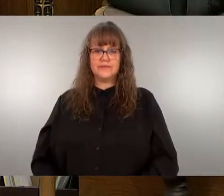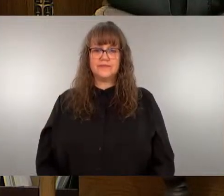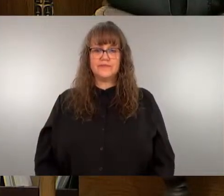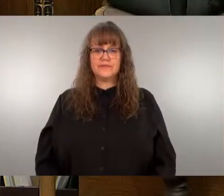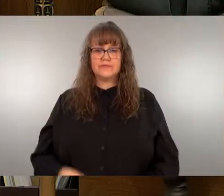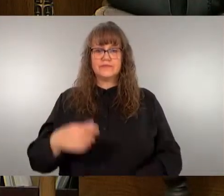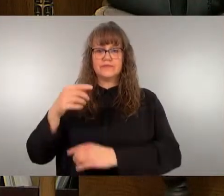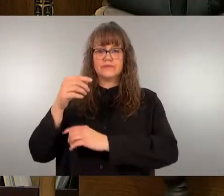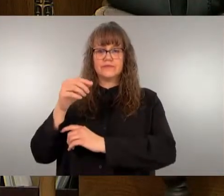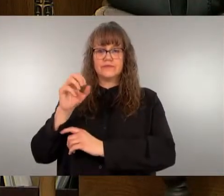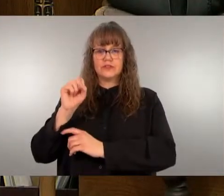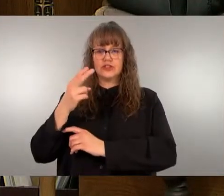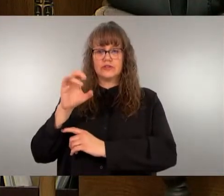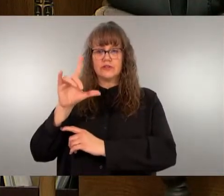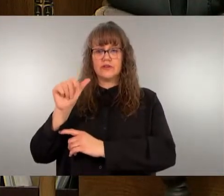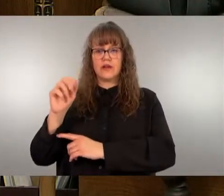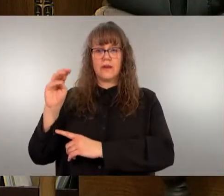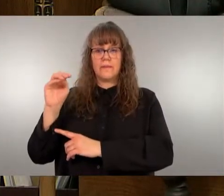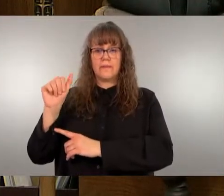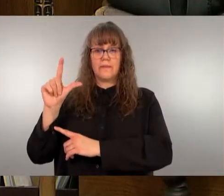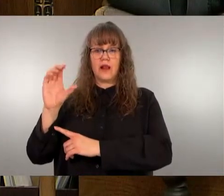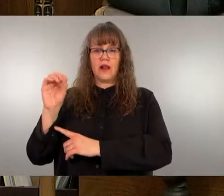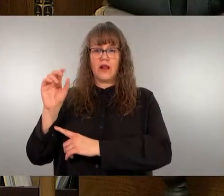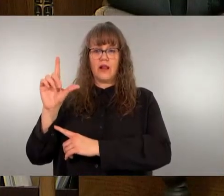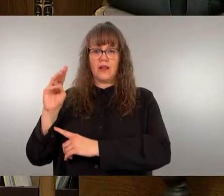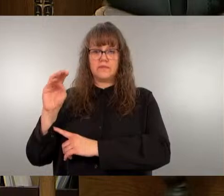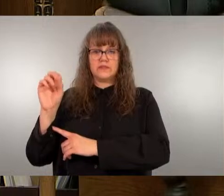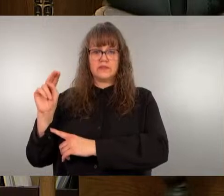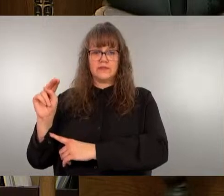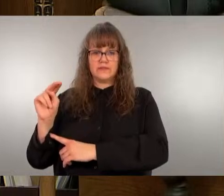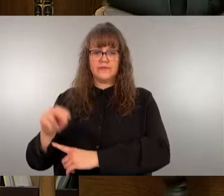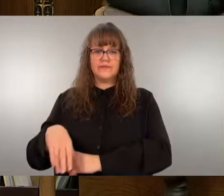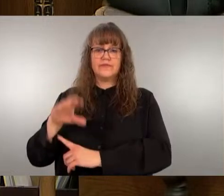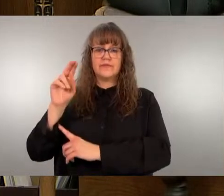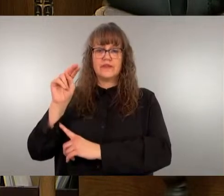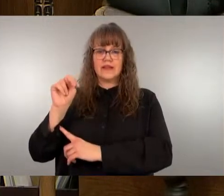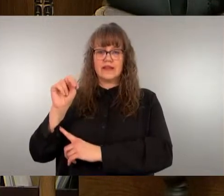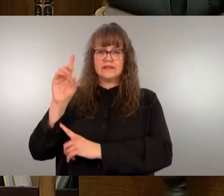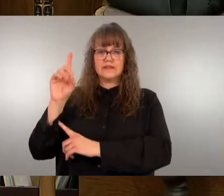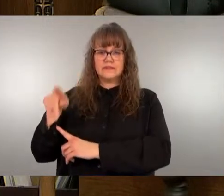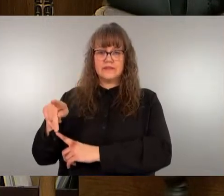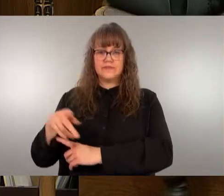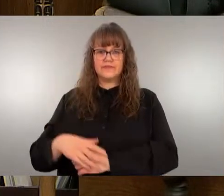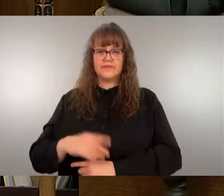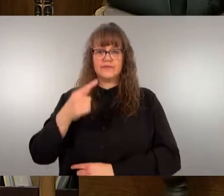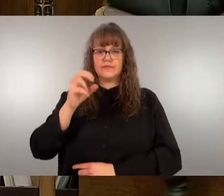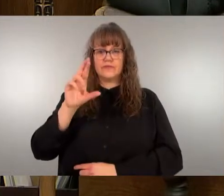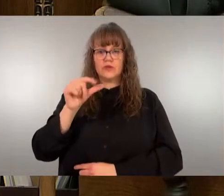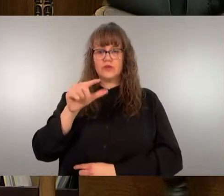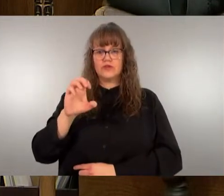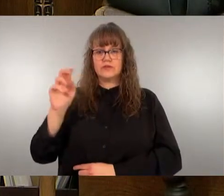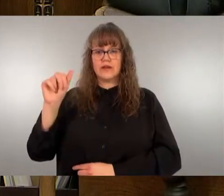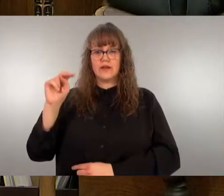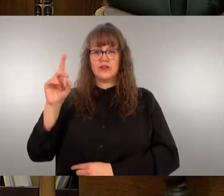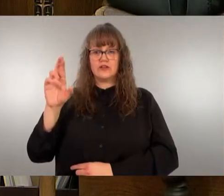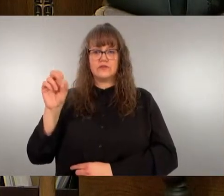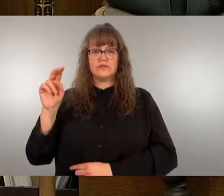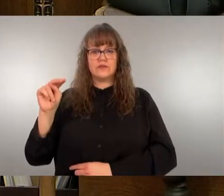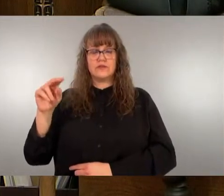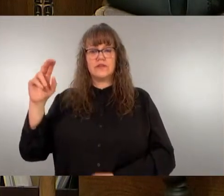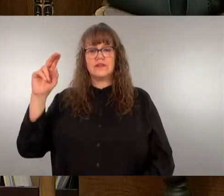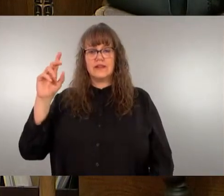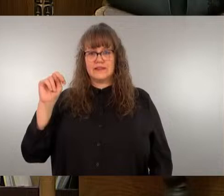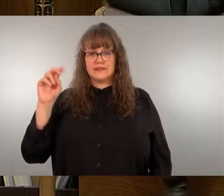BC NDP. Nanaimo Lanceville, George Anderson, BC NDP. Nechako Lakes, John